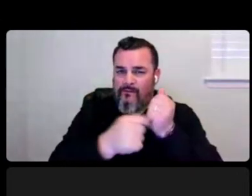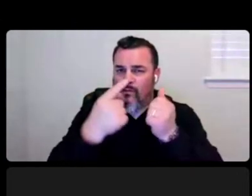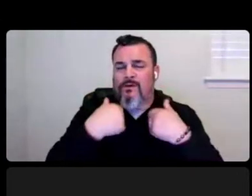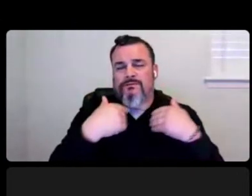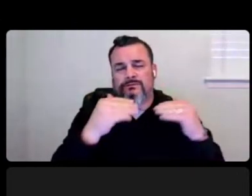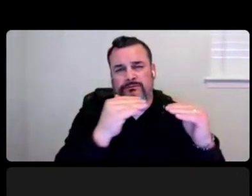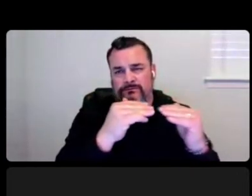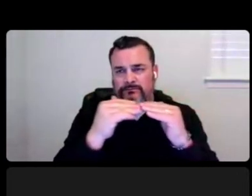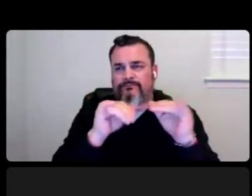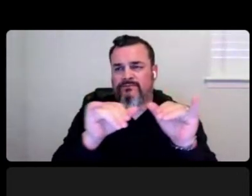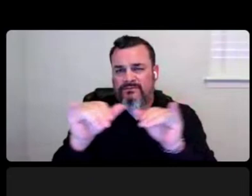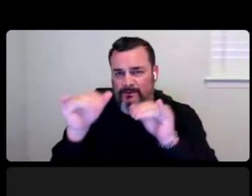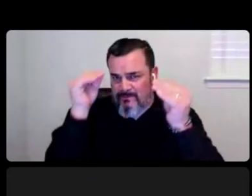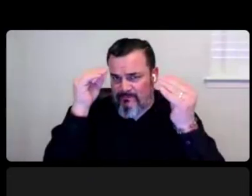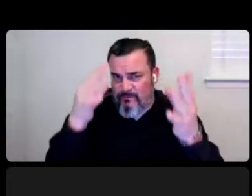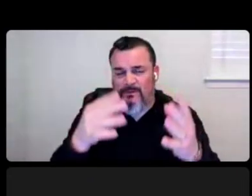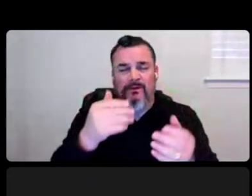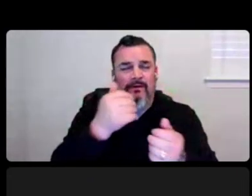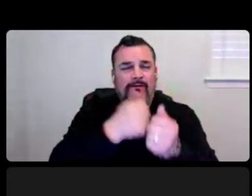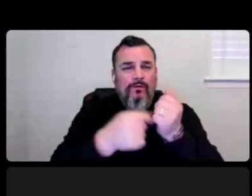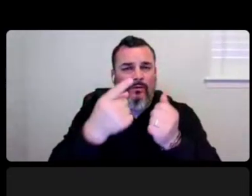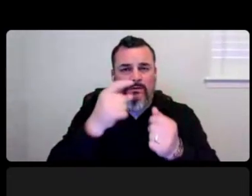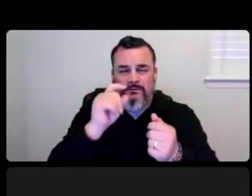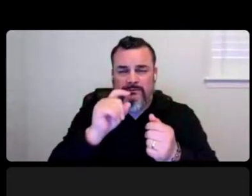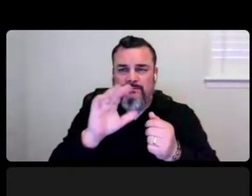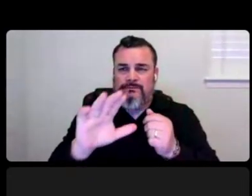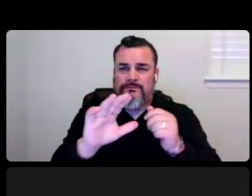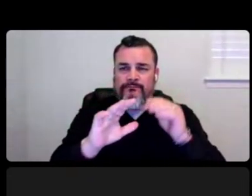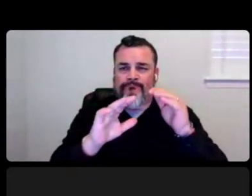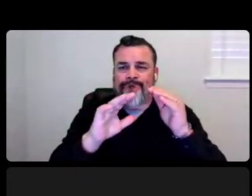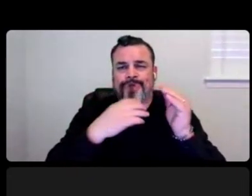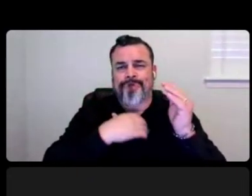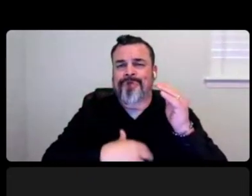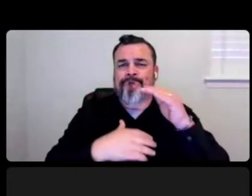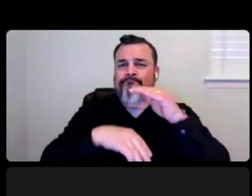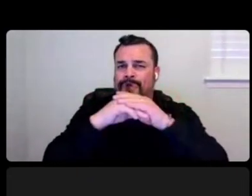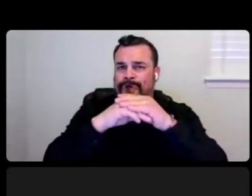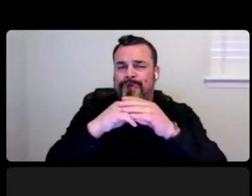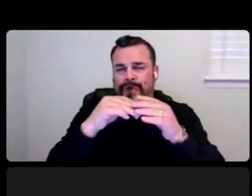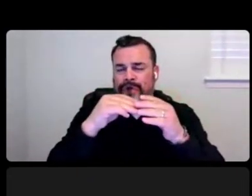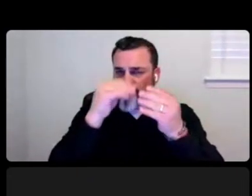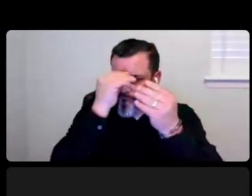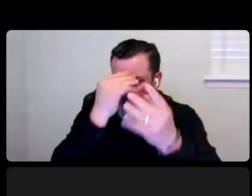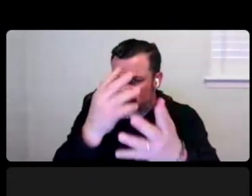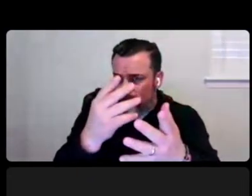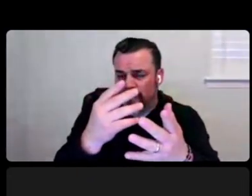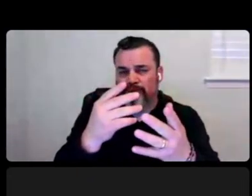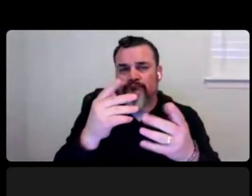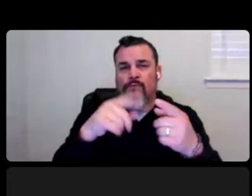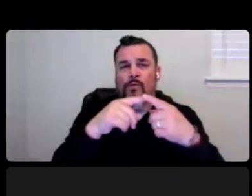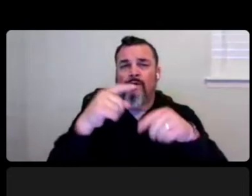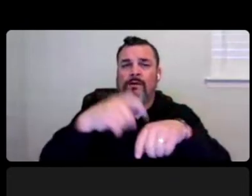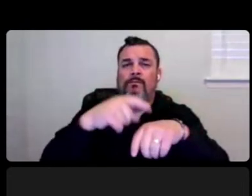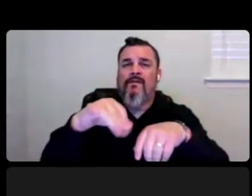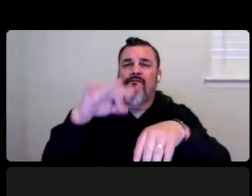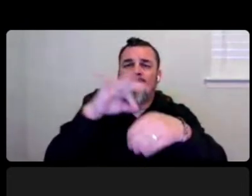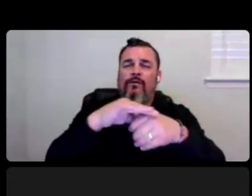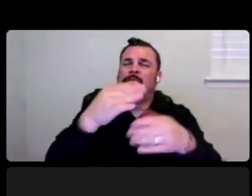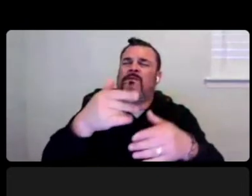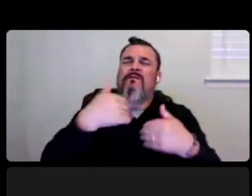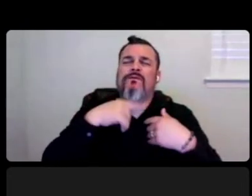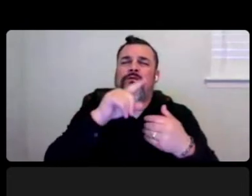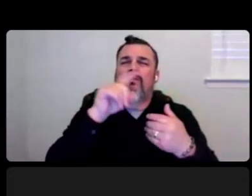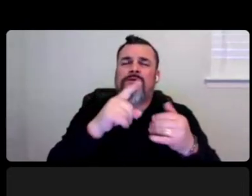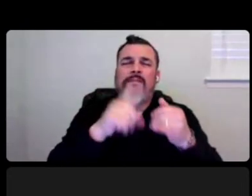same information. Everybody needs their capacity built to come in and be informed so that when it comes to that vote, you may have some questions that come